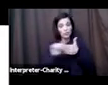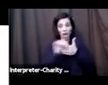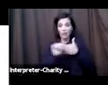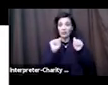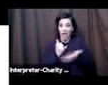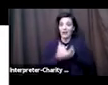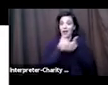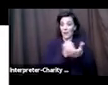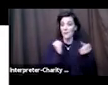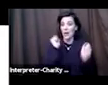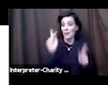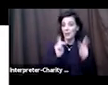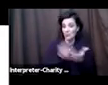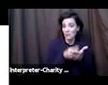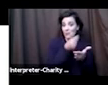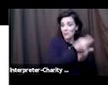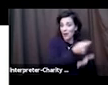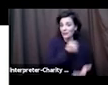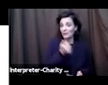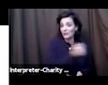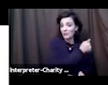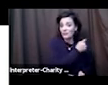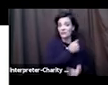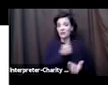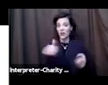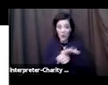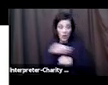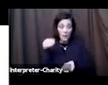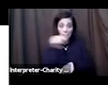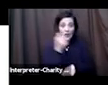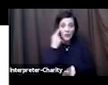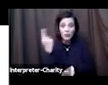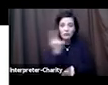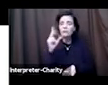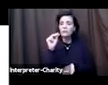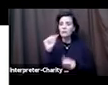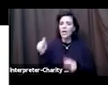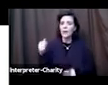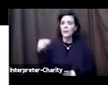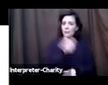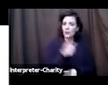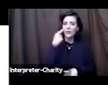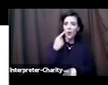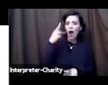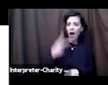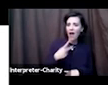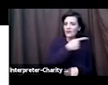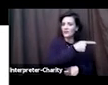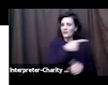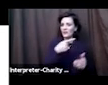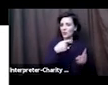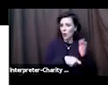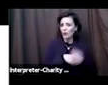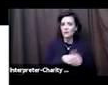the difference. And it doesn't need to completely fund something, it can go toward funding something. We also have the AT